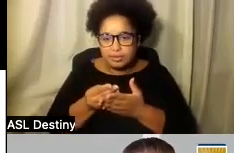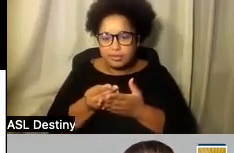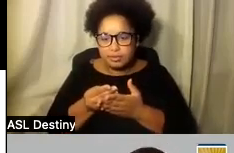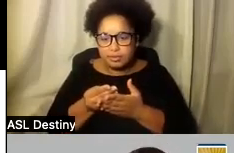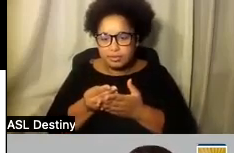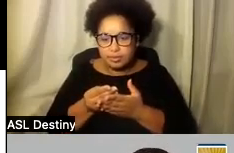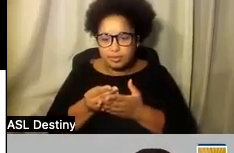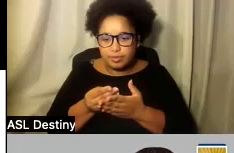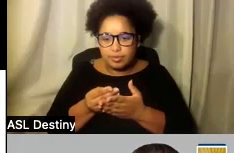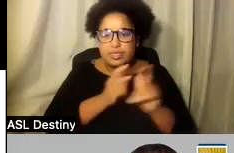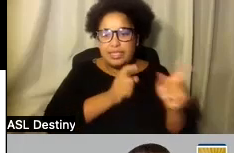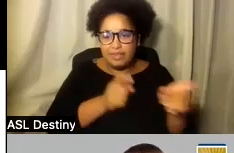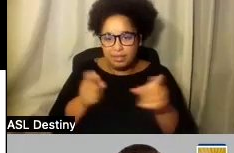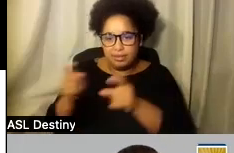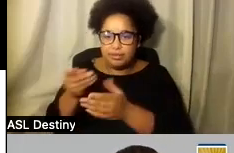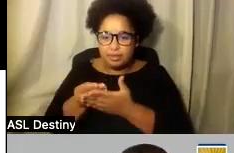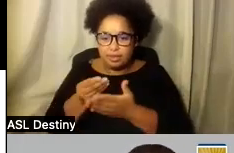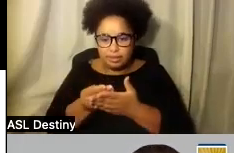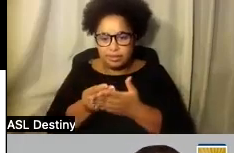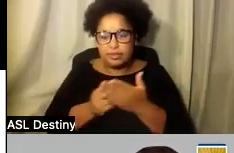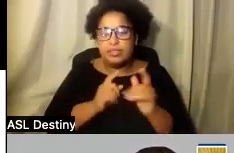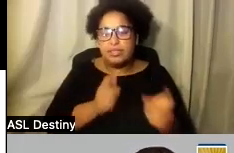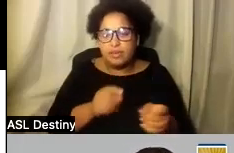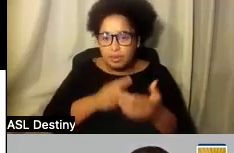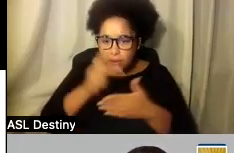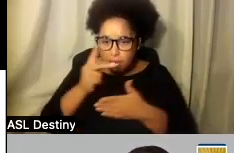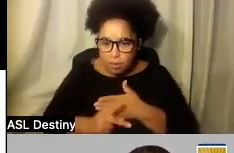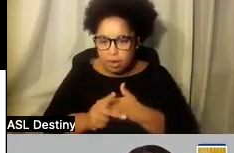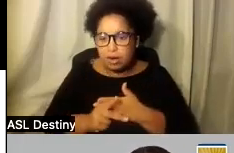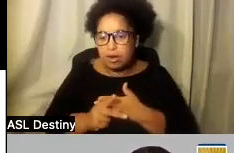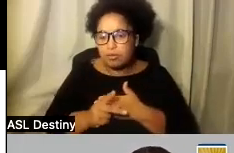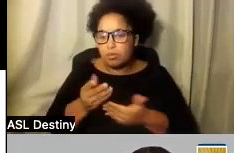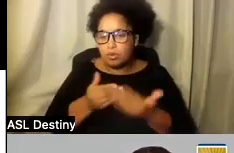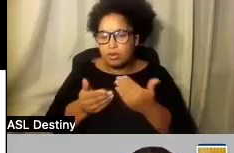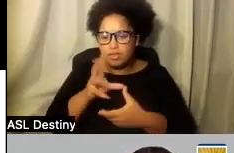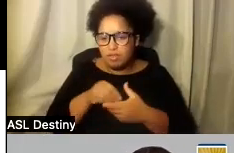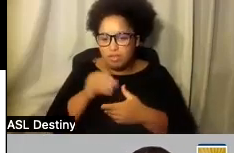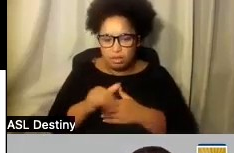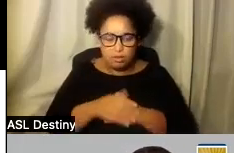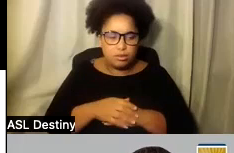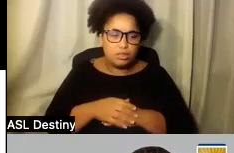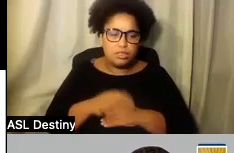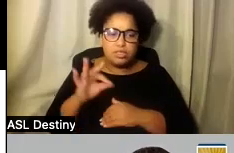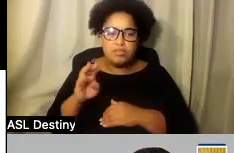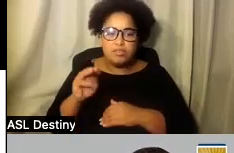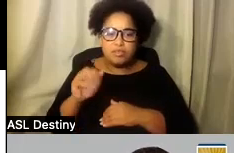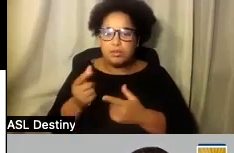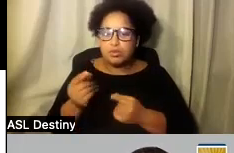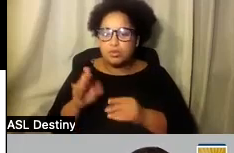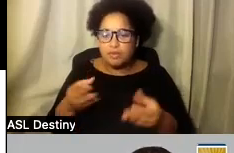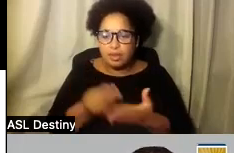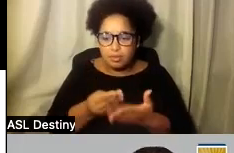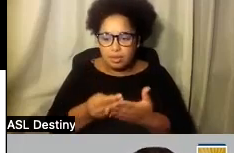what administering the funding, administering the program, whatever it may be. So FEMA basically provides the money.